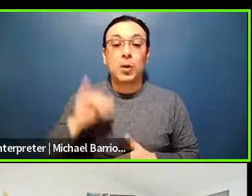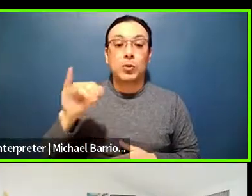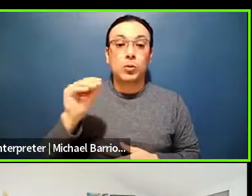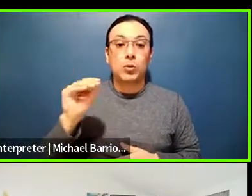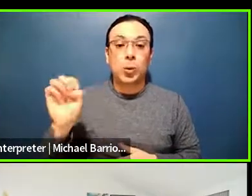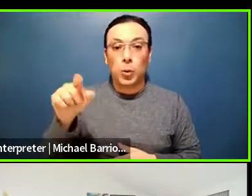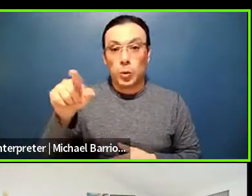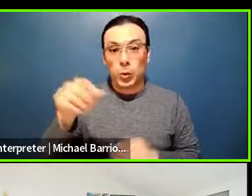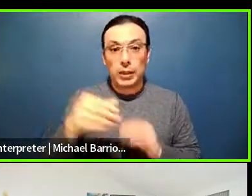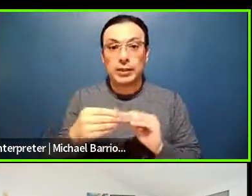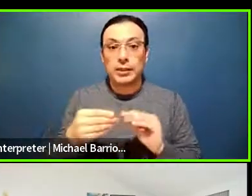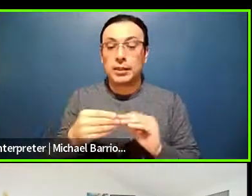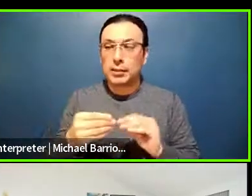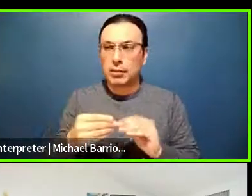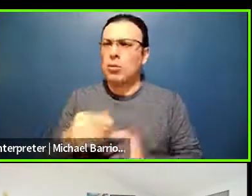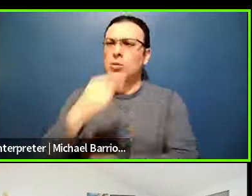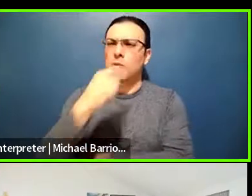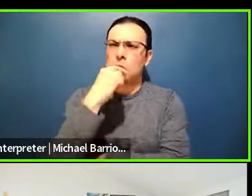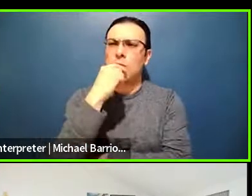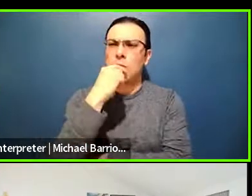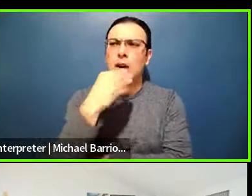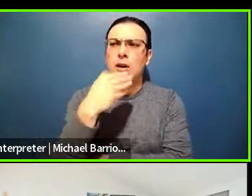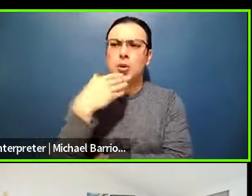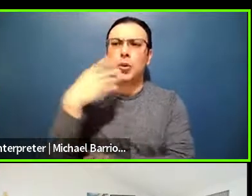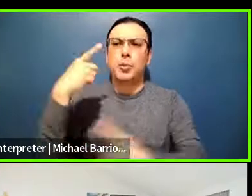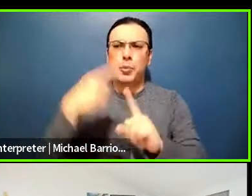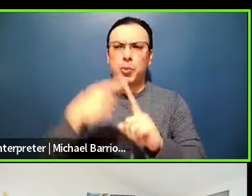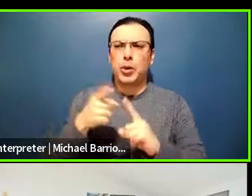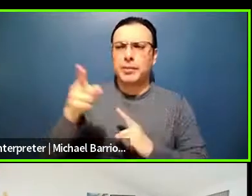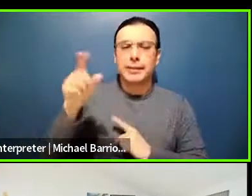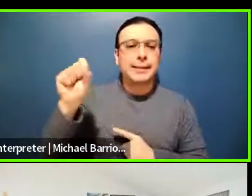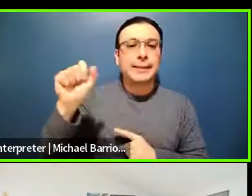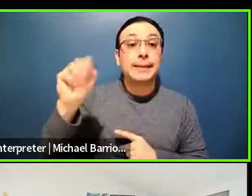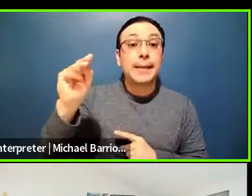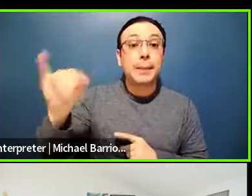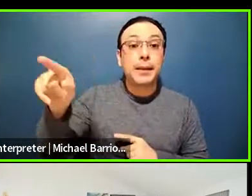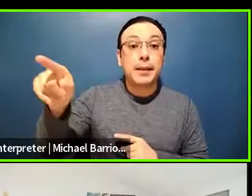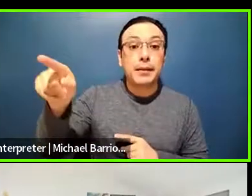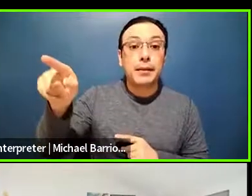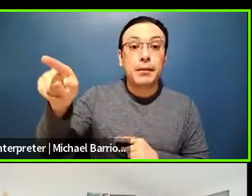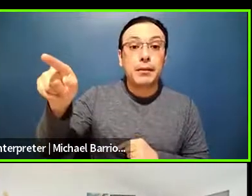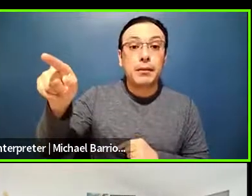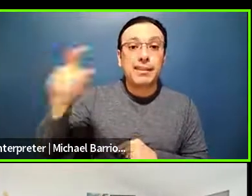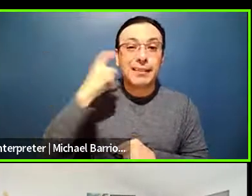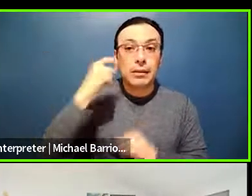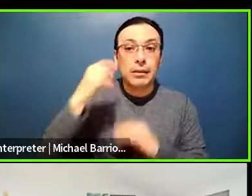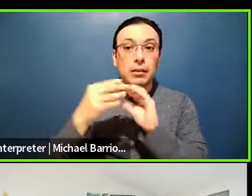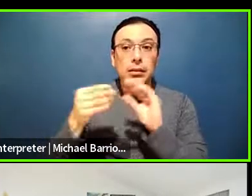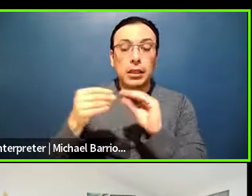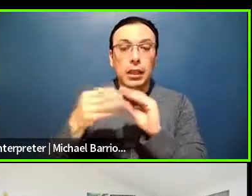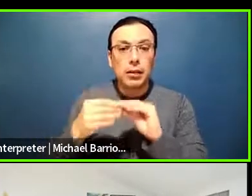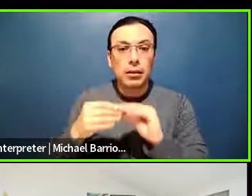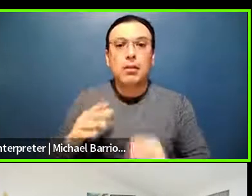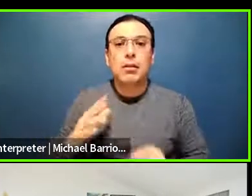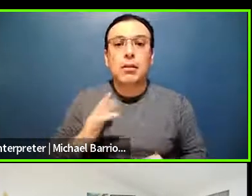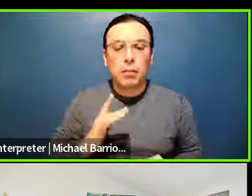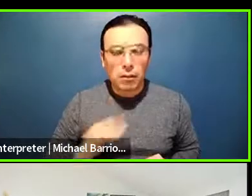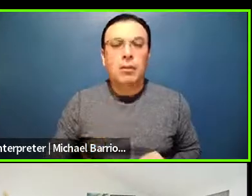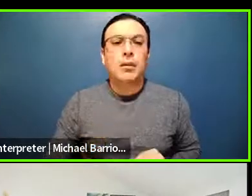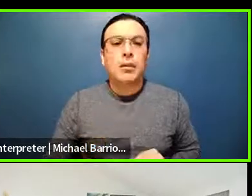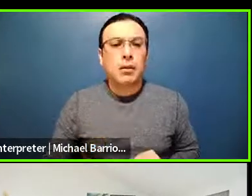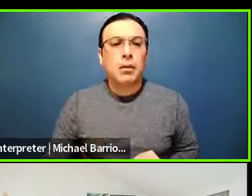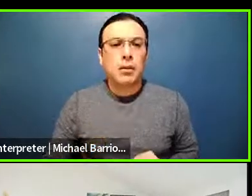that's a really powerful and good point, as far as just sort of not getting